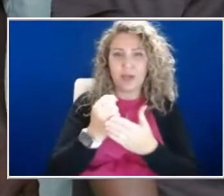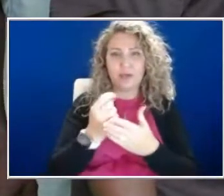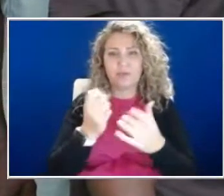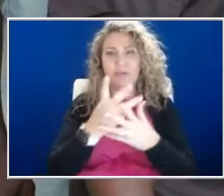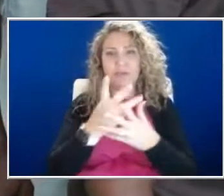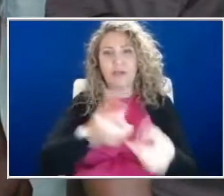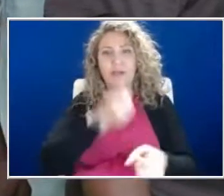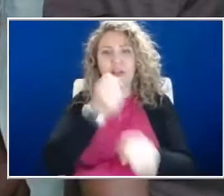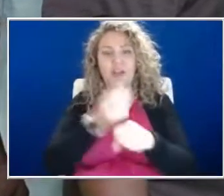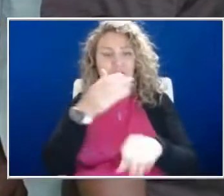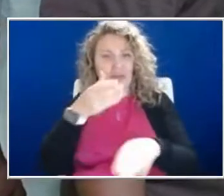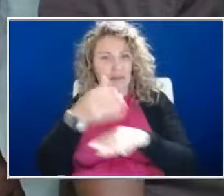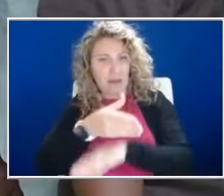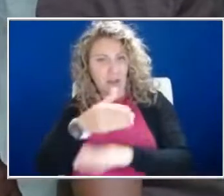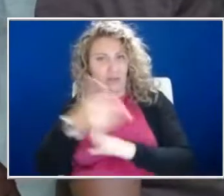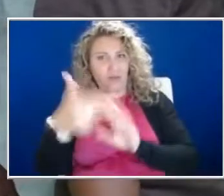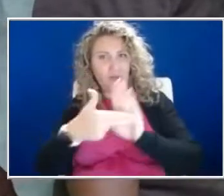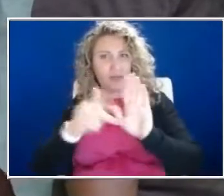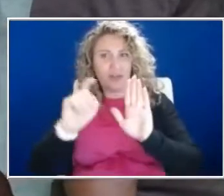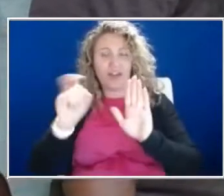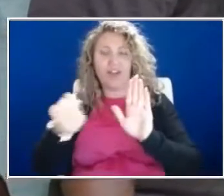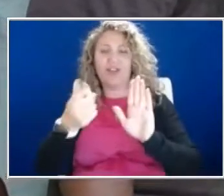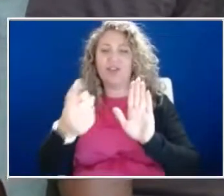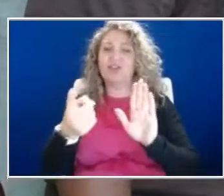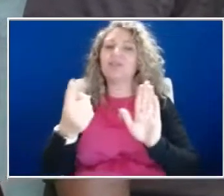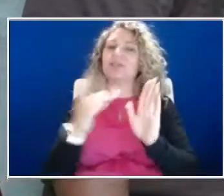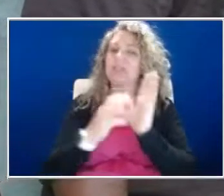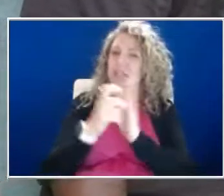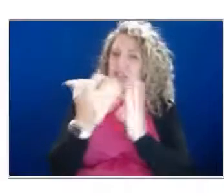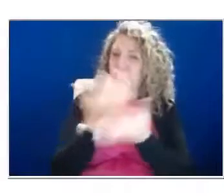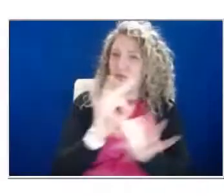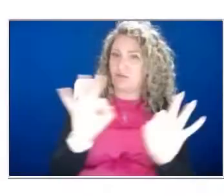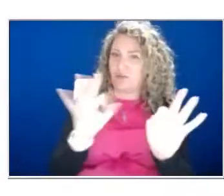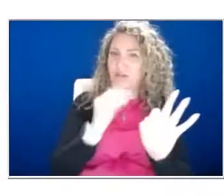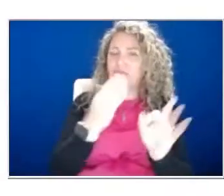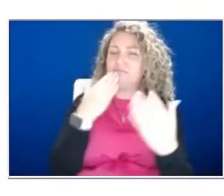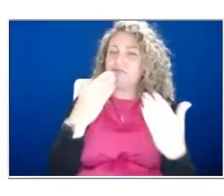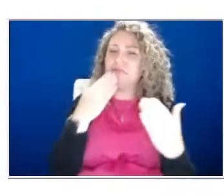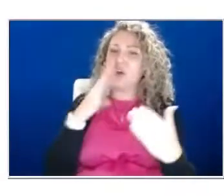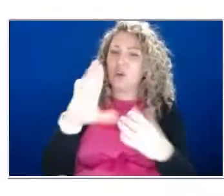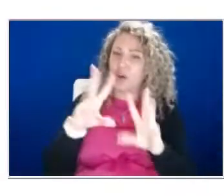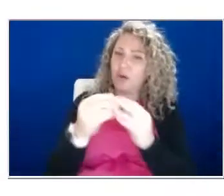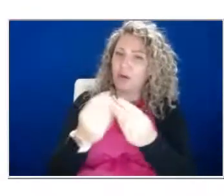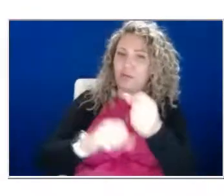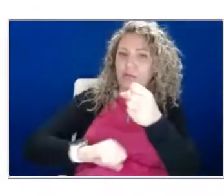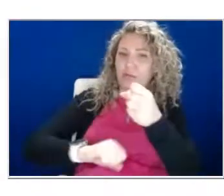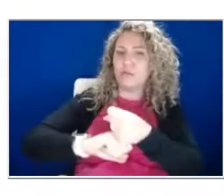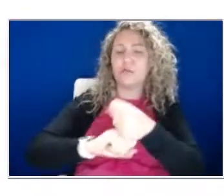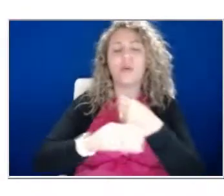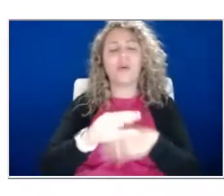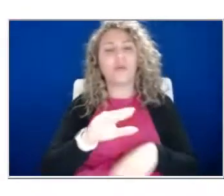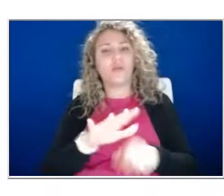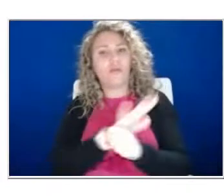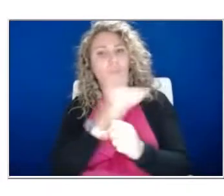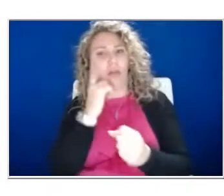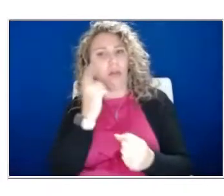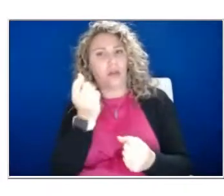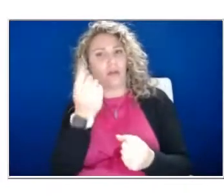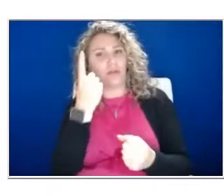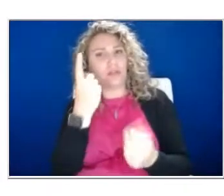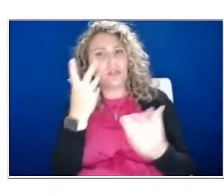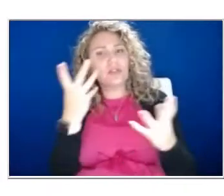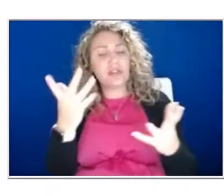is cancer-free and thankful for the support of her family. She also fully understands the importance of